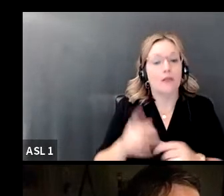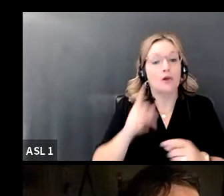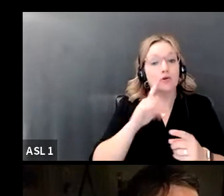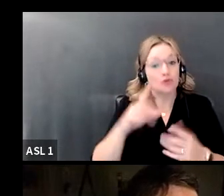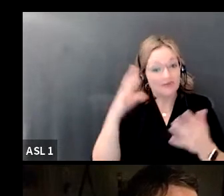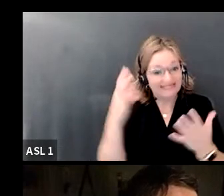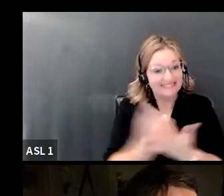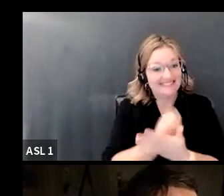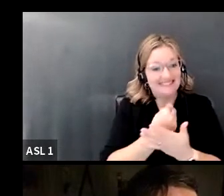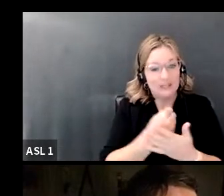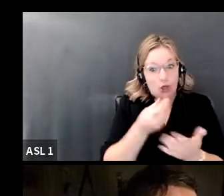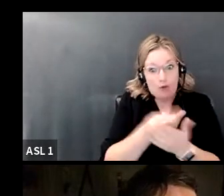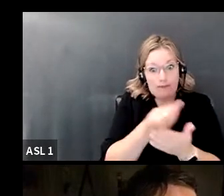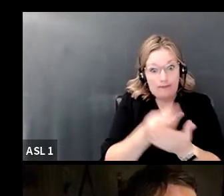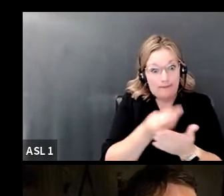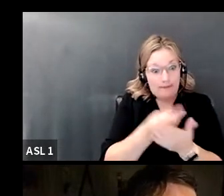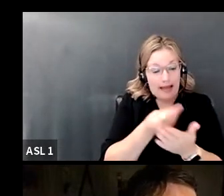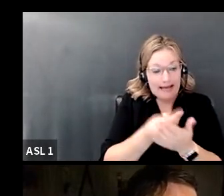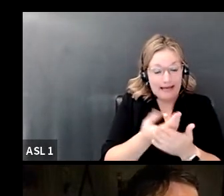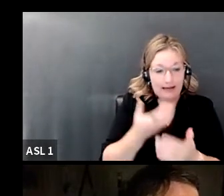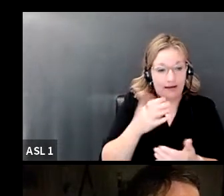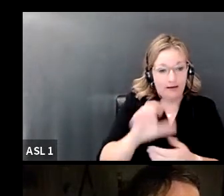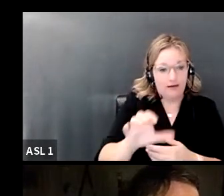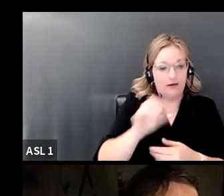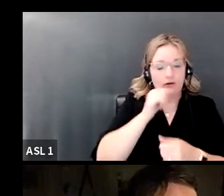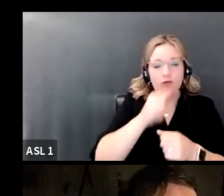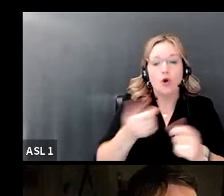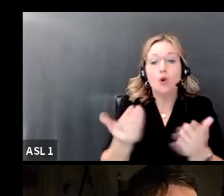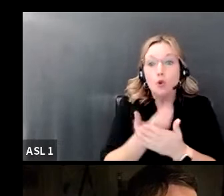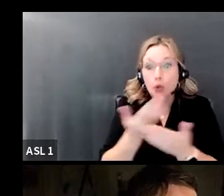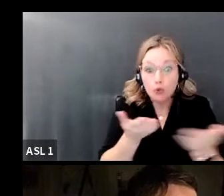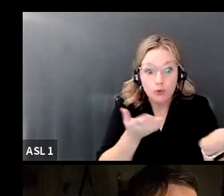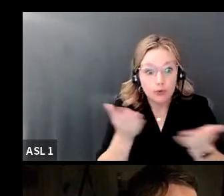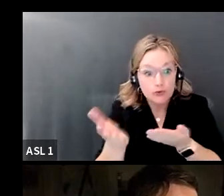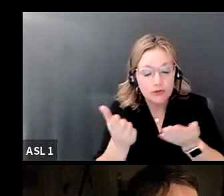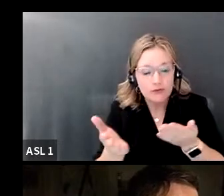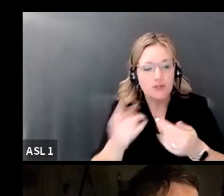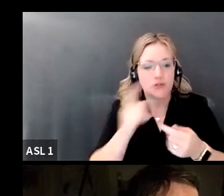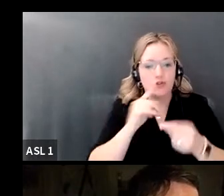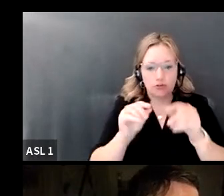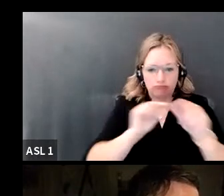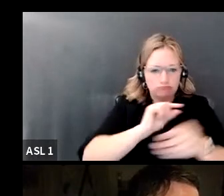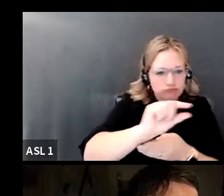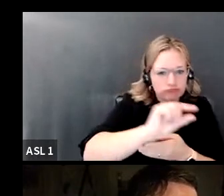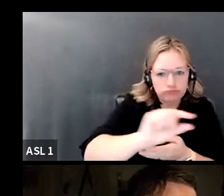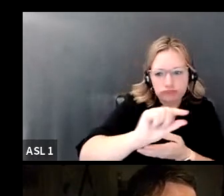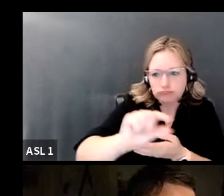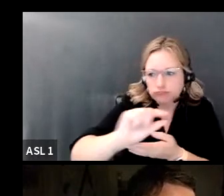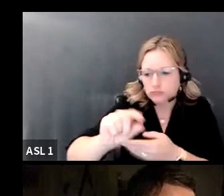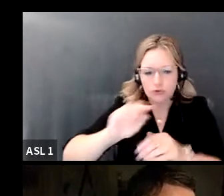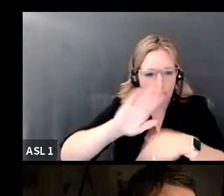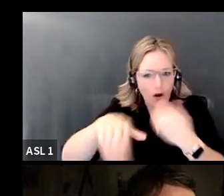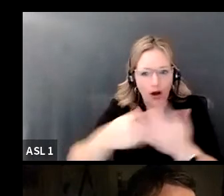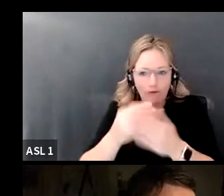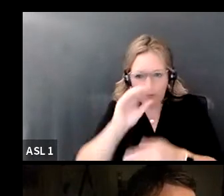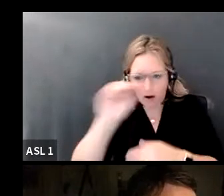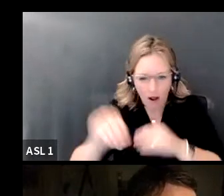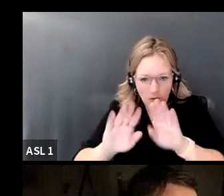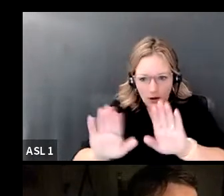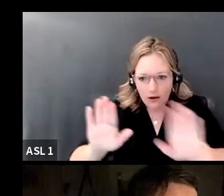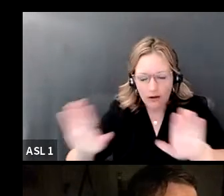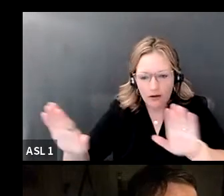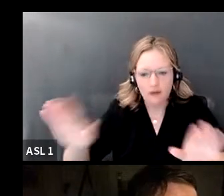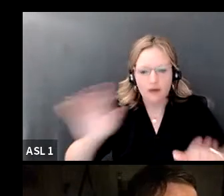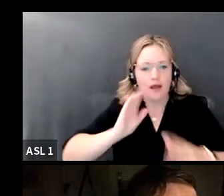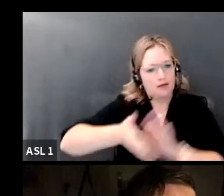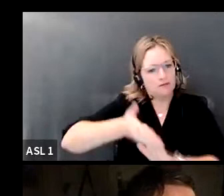seriously any new funding should go to a reasonable cluster of new services spread across the city and administered by the city of ottawa through an appropriate